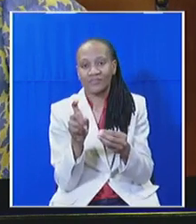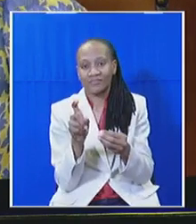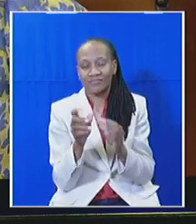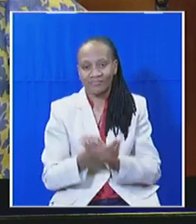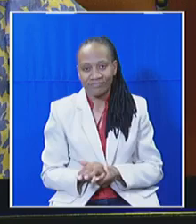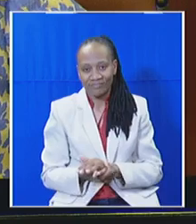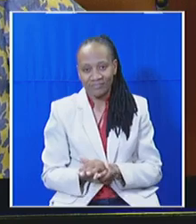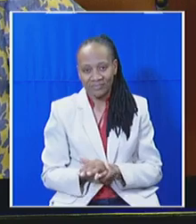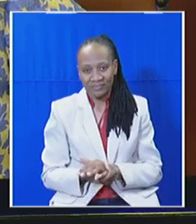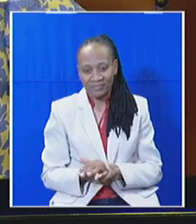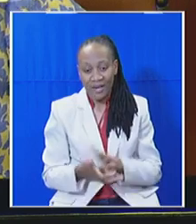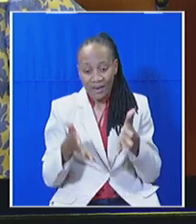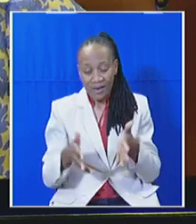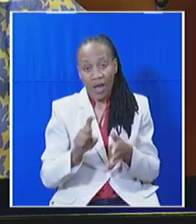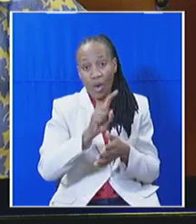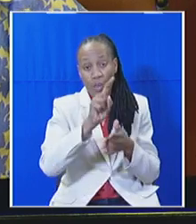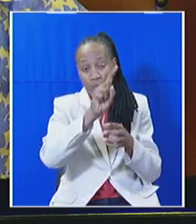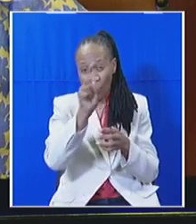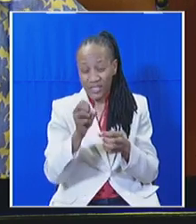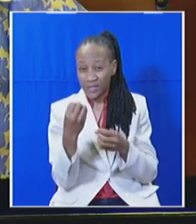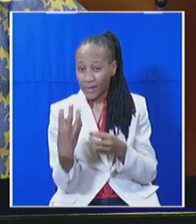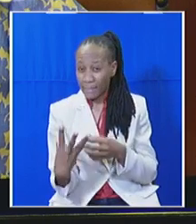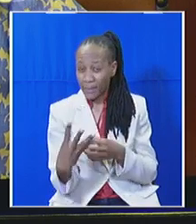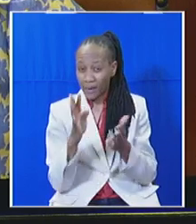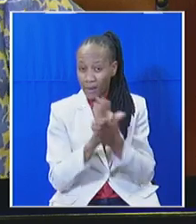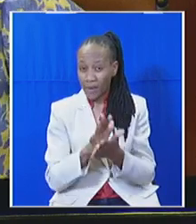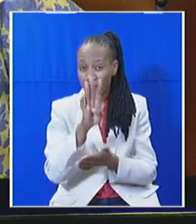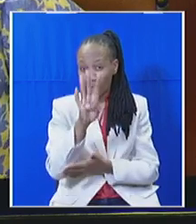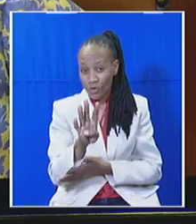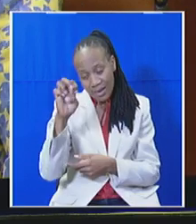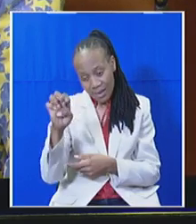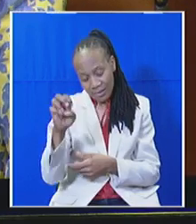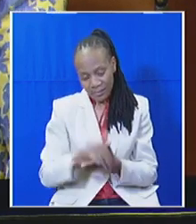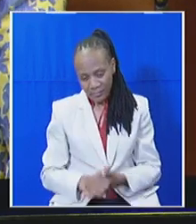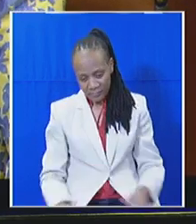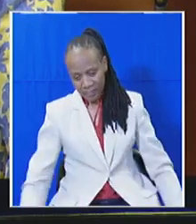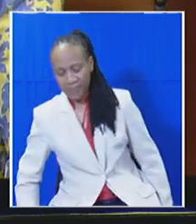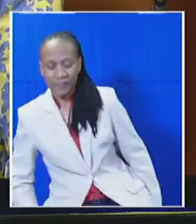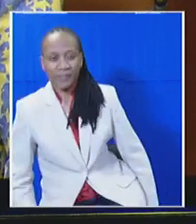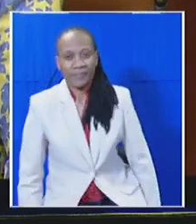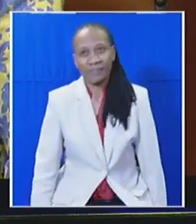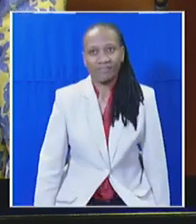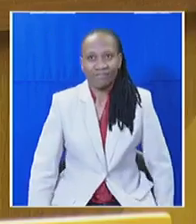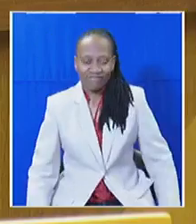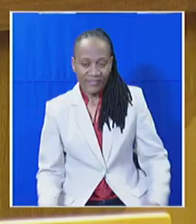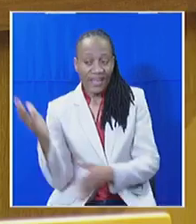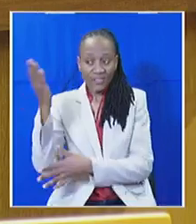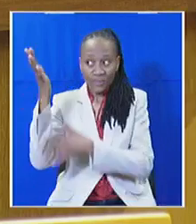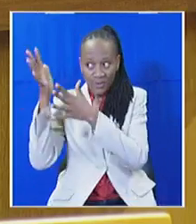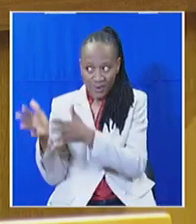We now come to question number 14, which has been asked by the Honorable, the Leader of... Honorable